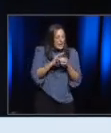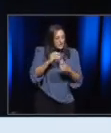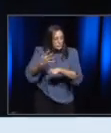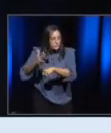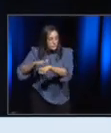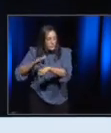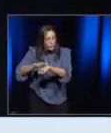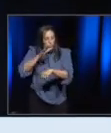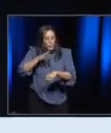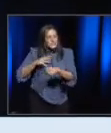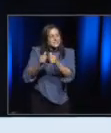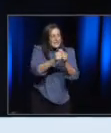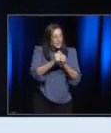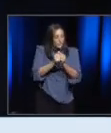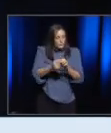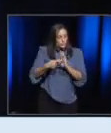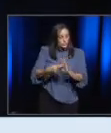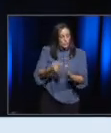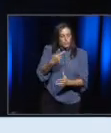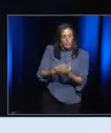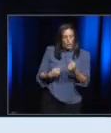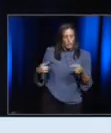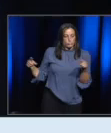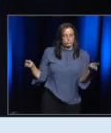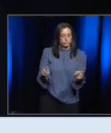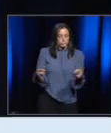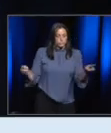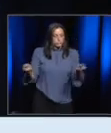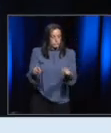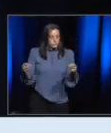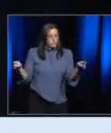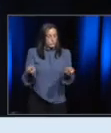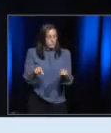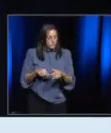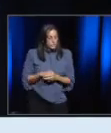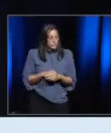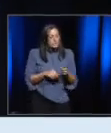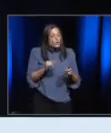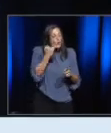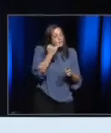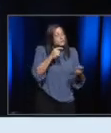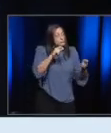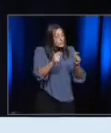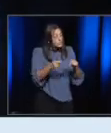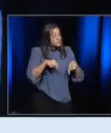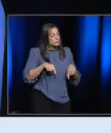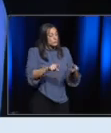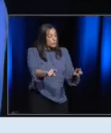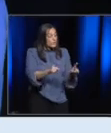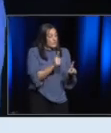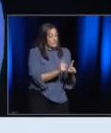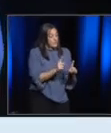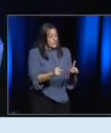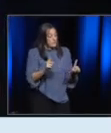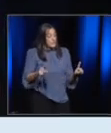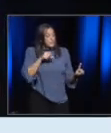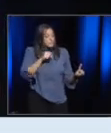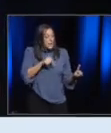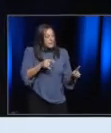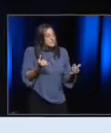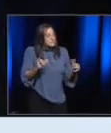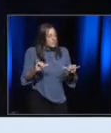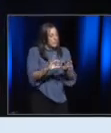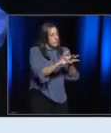interval when they do this, even when that inter-pop interval is changing during the course of pop trains. So how are they doing